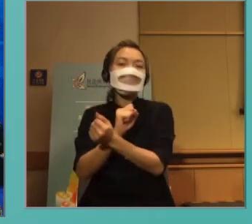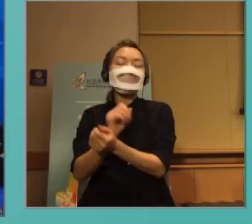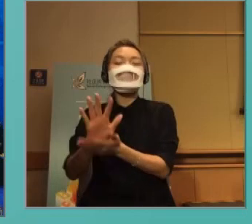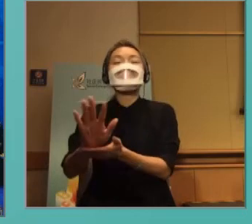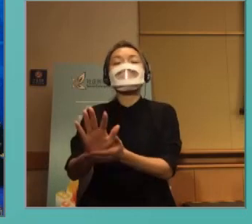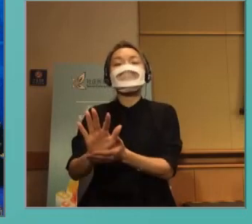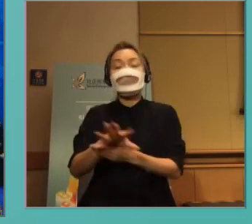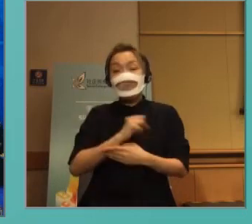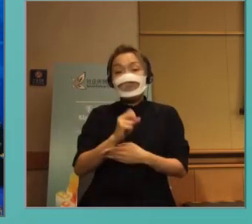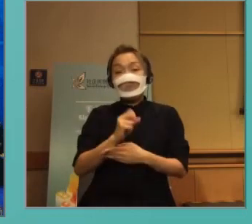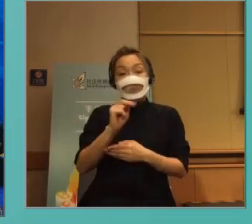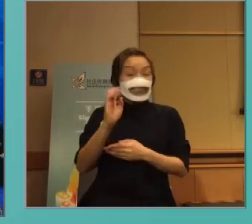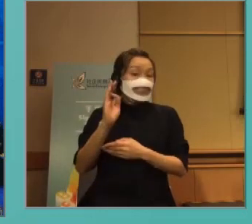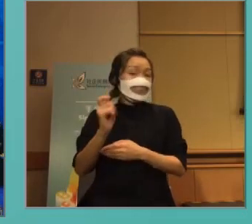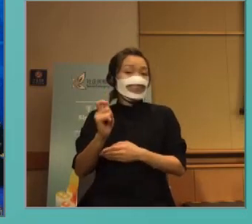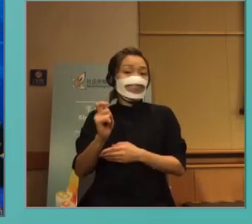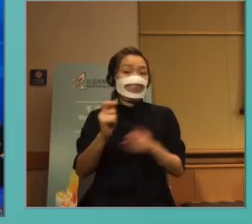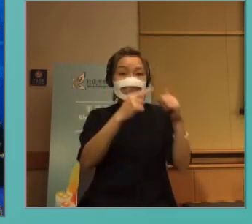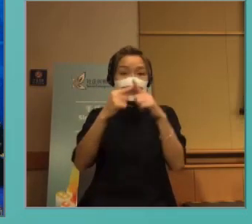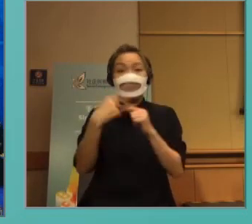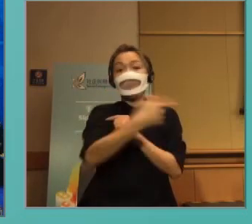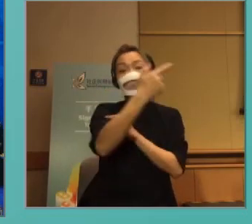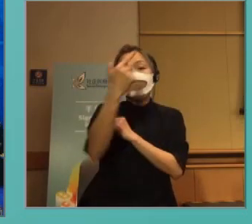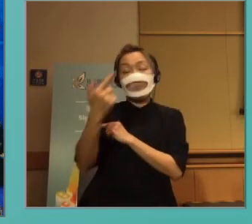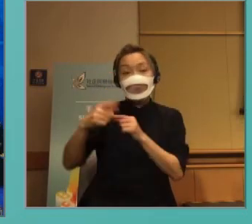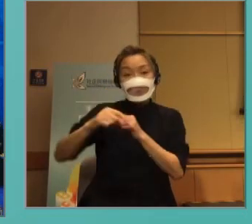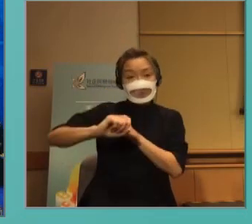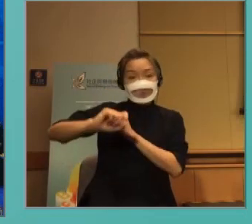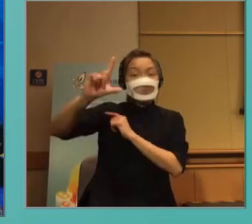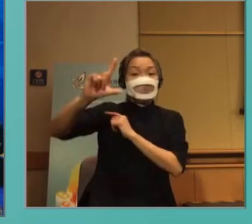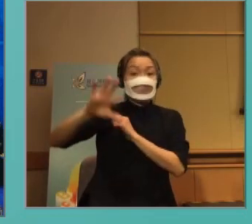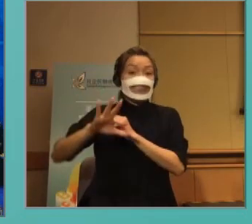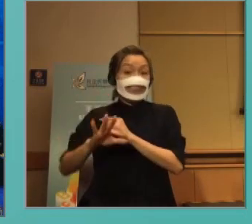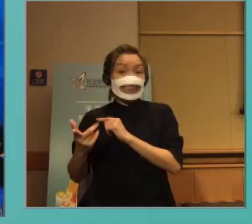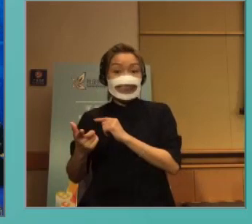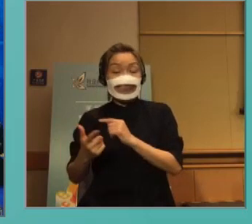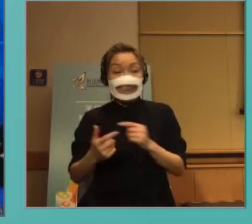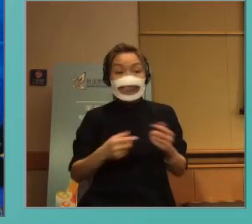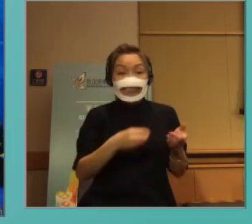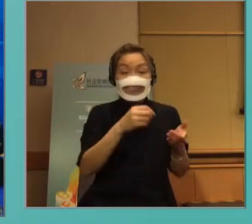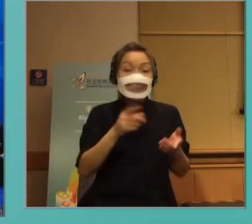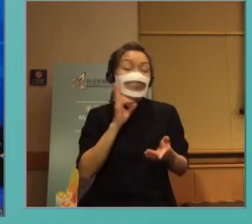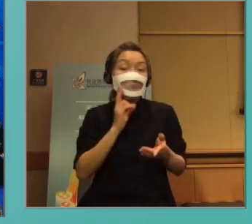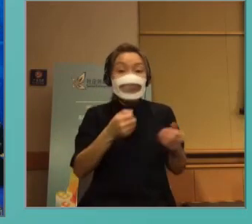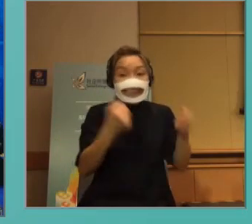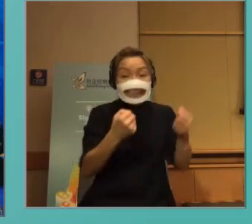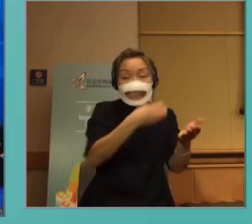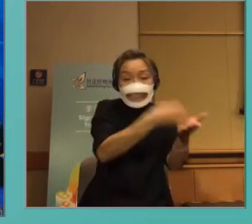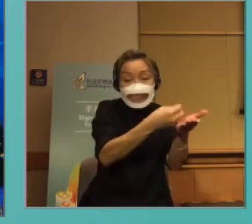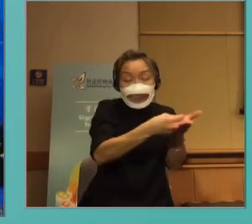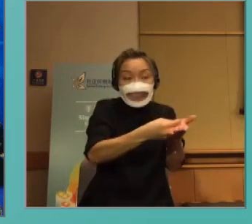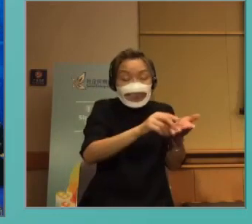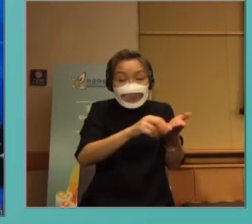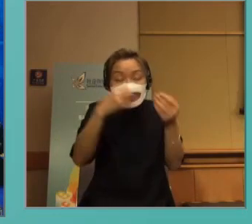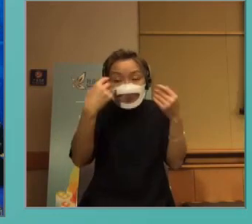the same way, you don't buy a car to sell right away. I mean, some people might, but most people don't, right? Most people buy the car so they would use it. And that's actually what's